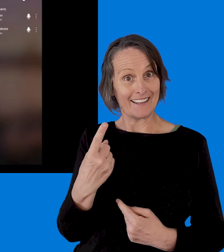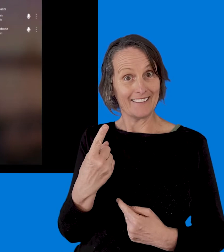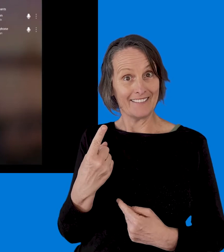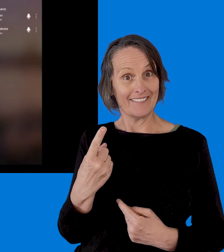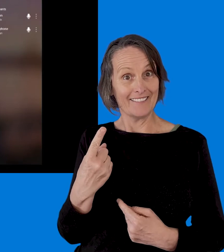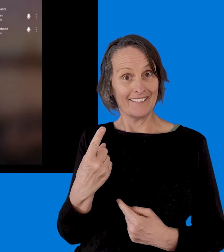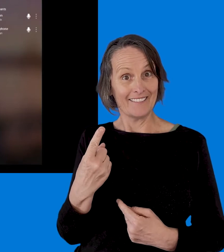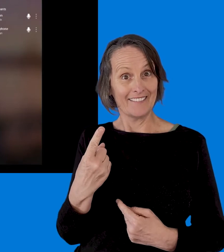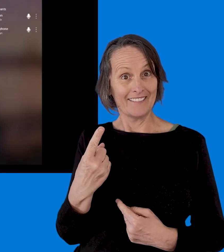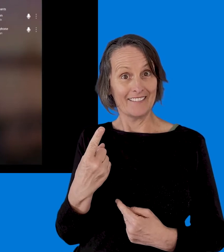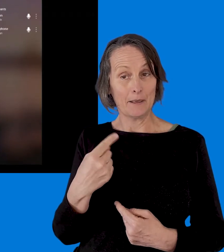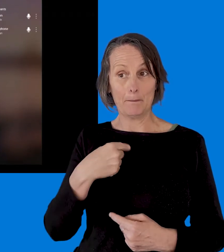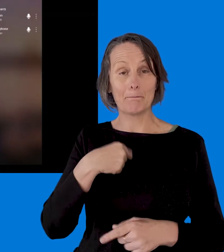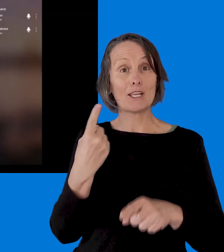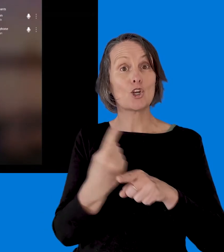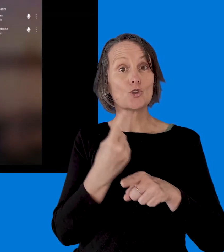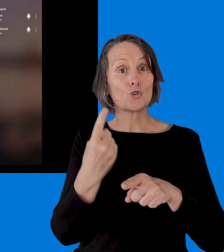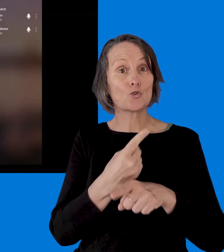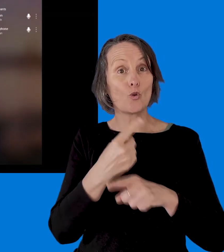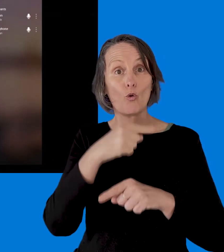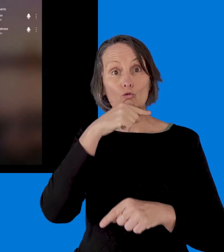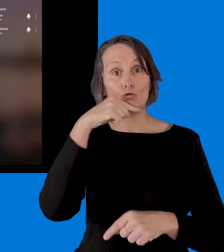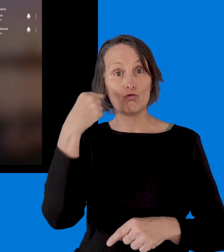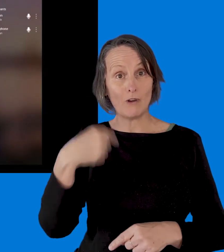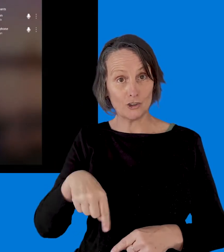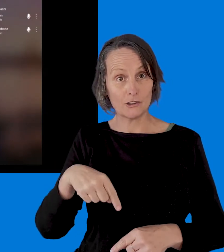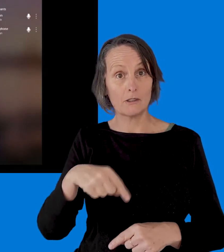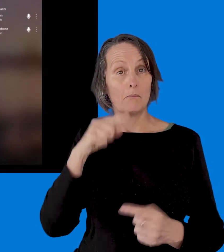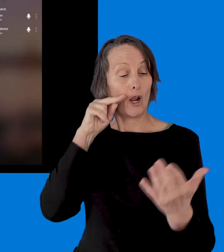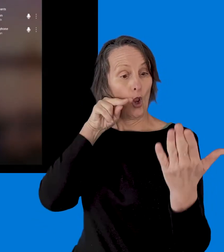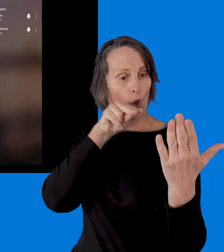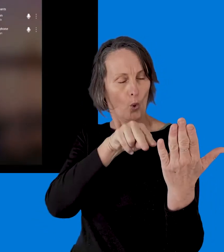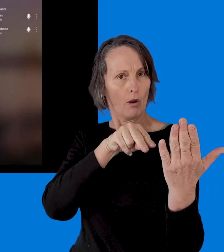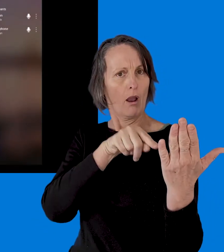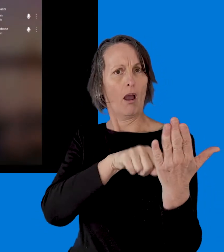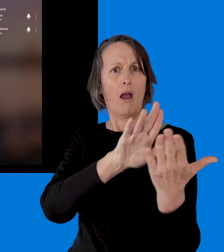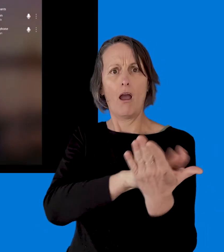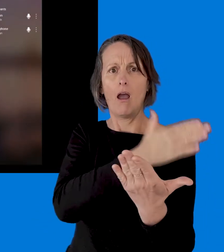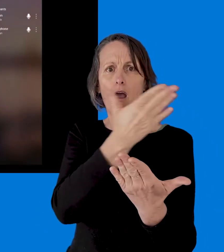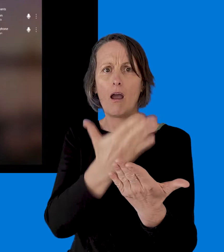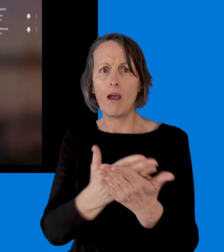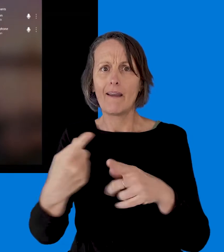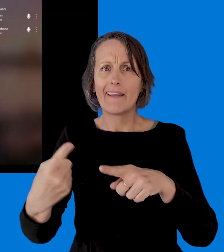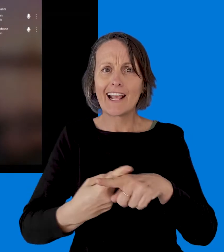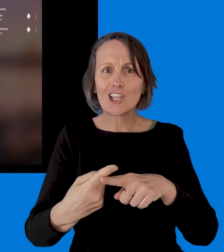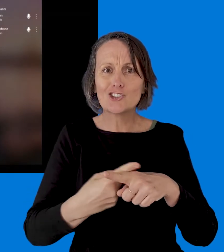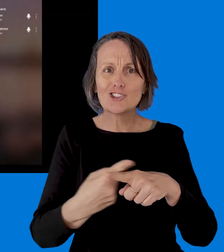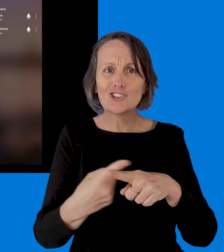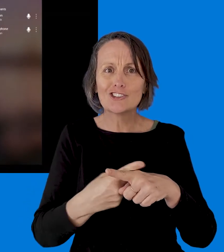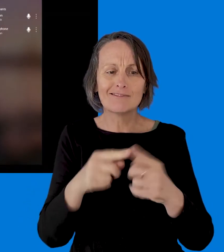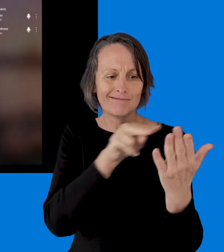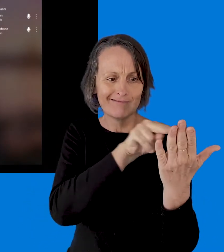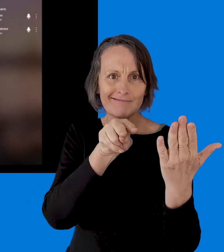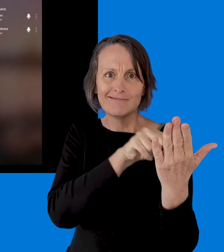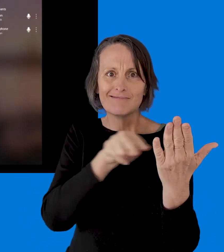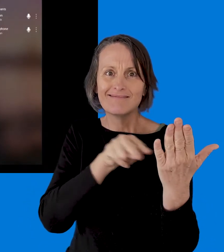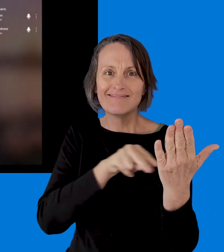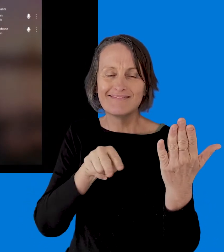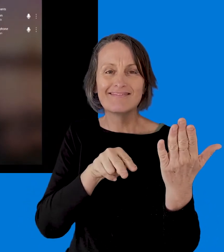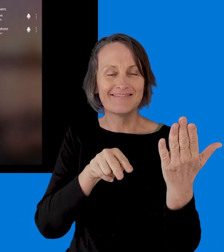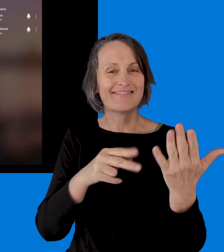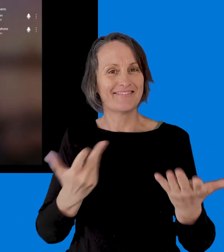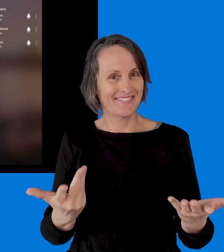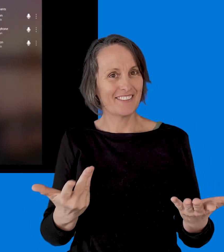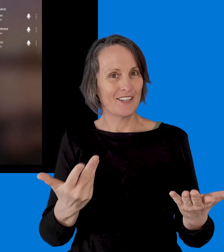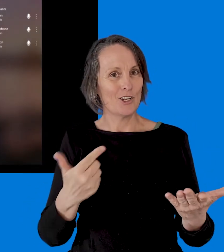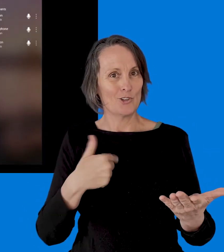And so what you saw there was me speaking in Russian, but when you look on the screen, you'll see that it translated it into the